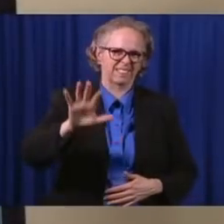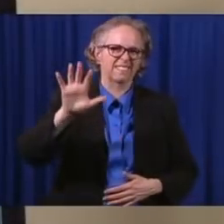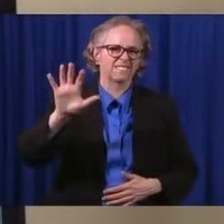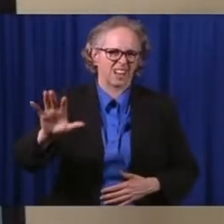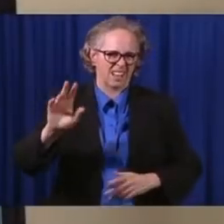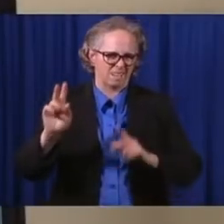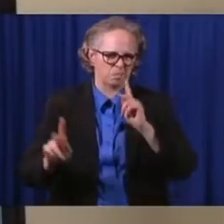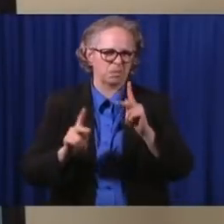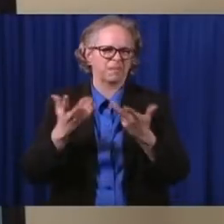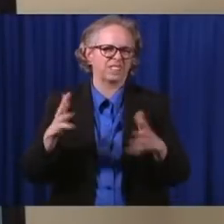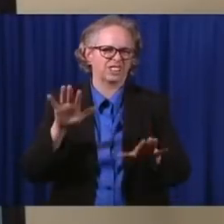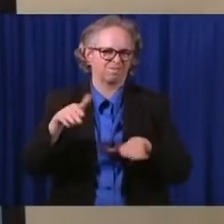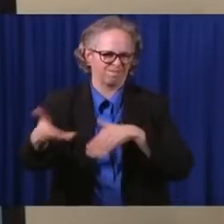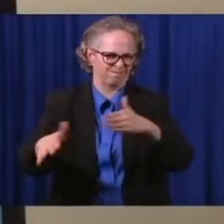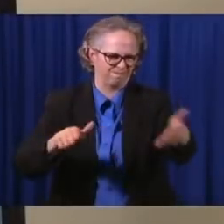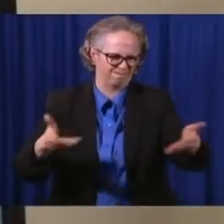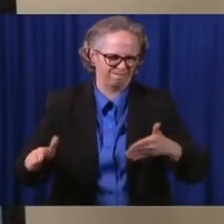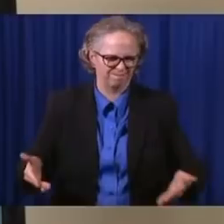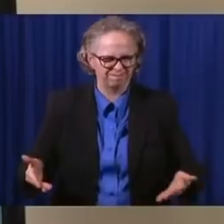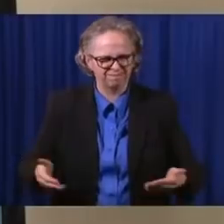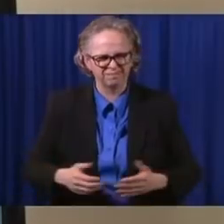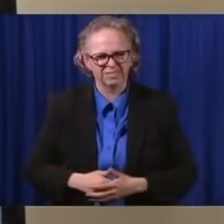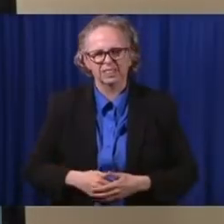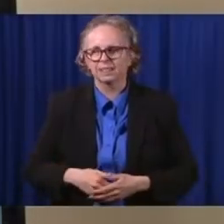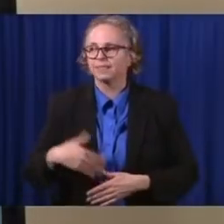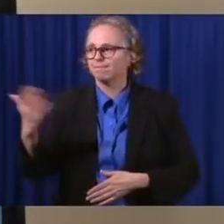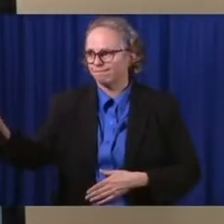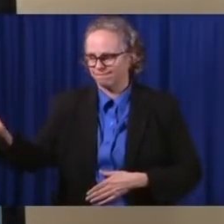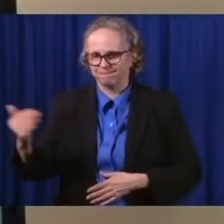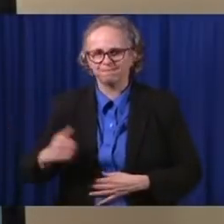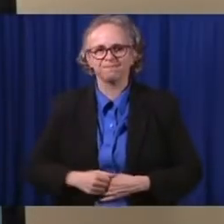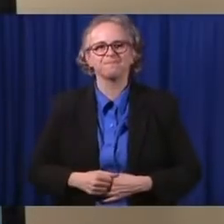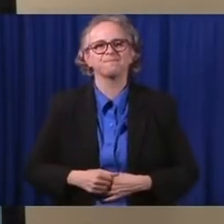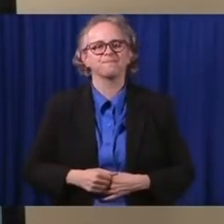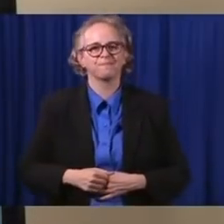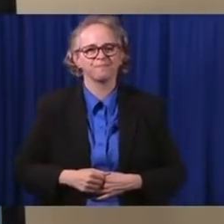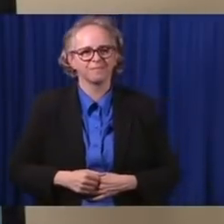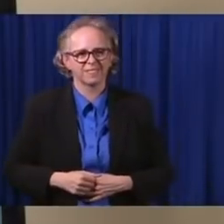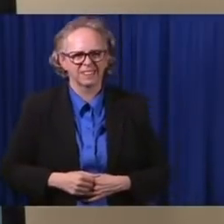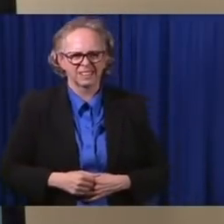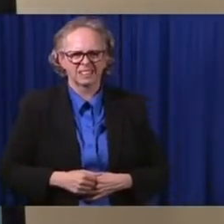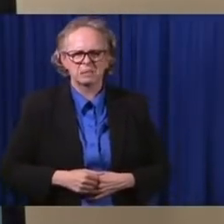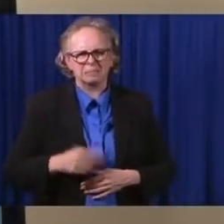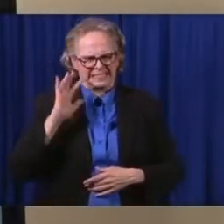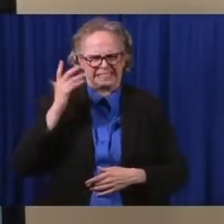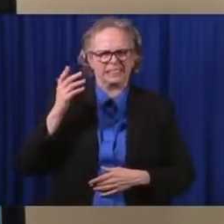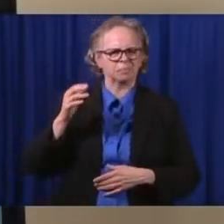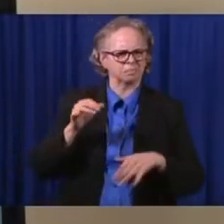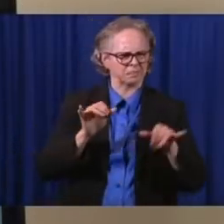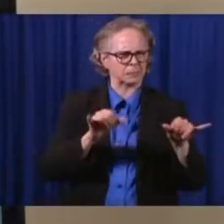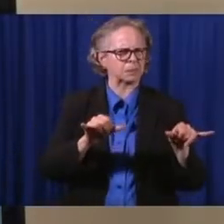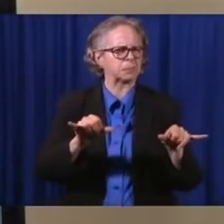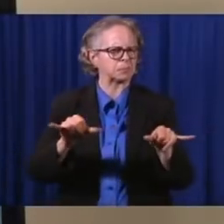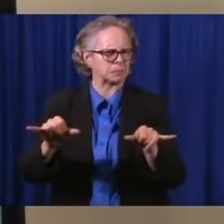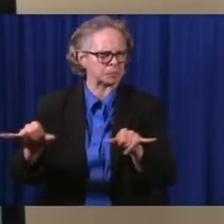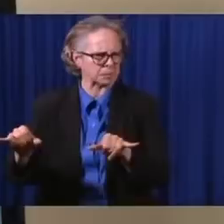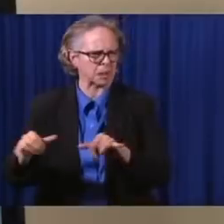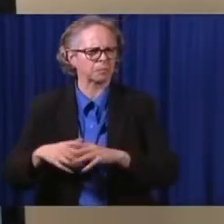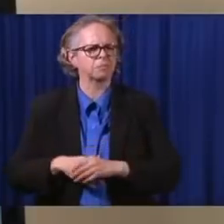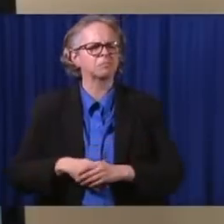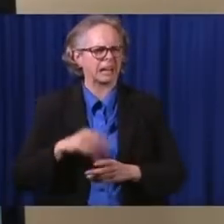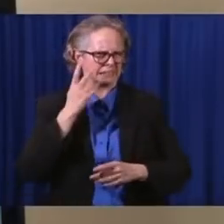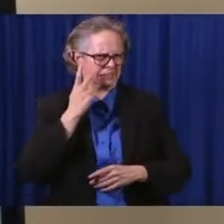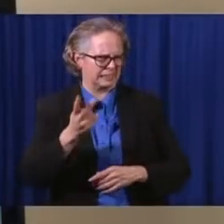2,355. Our next slide continues to look a lot the same in terms of where we're seeing the cases. As you can see with